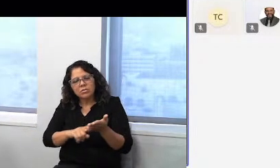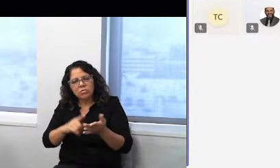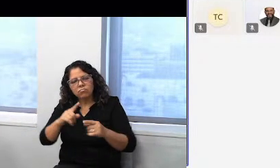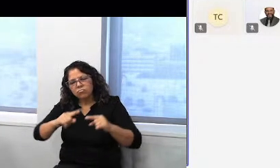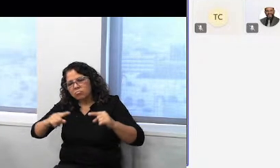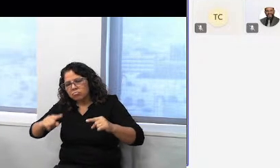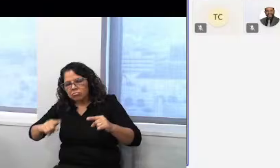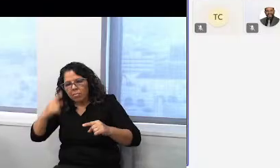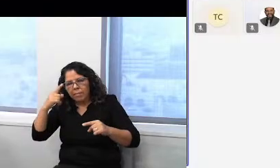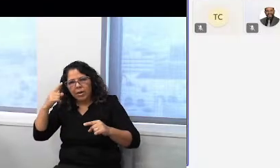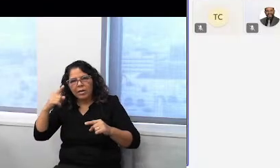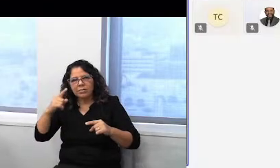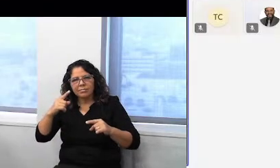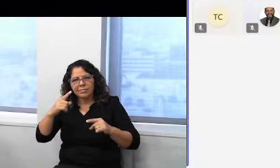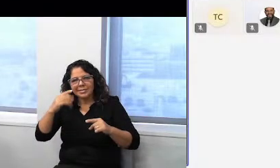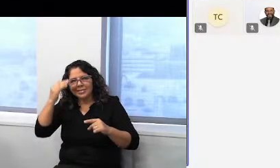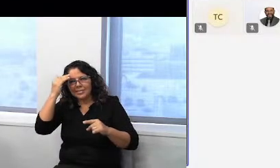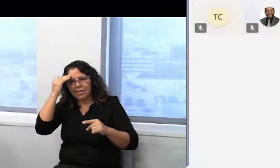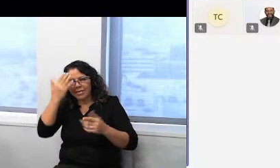pre-identify potential